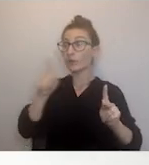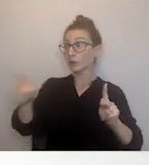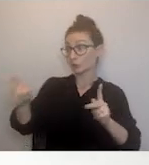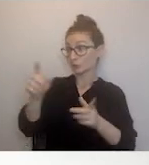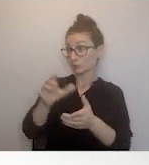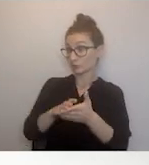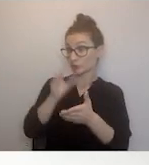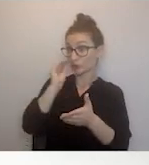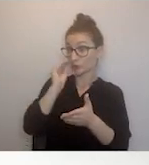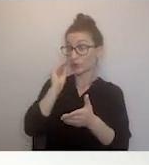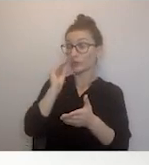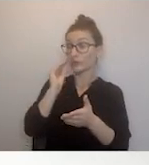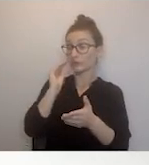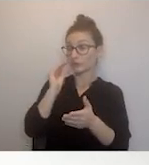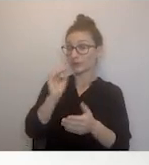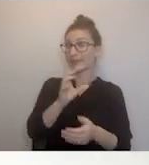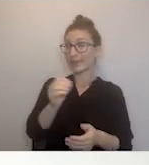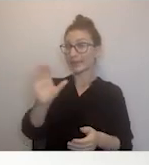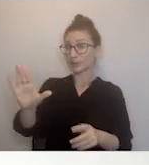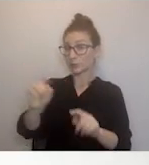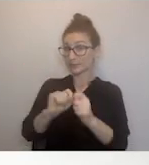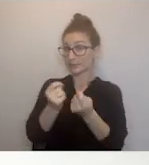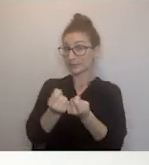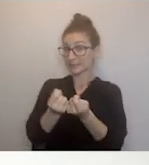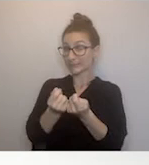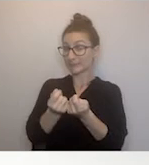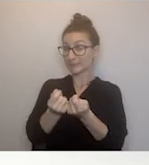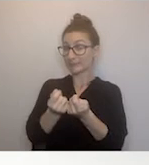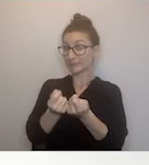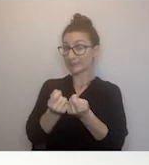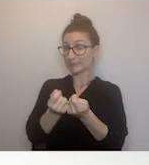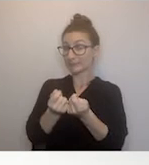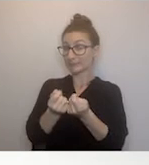developing opportunities for you to learn as a choreographer and your team as well.